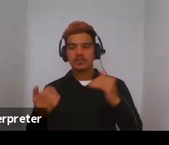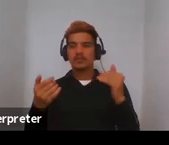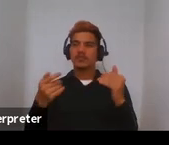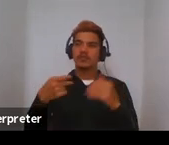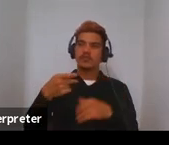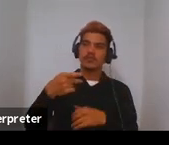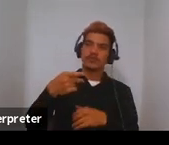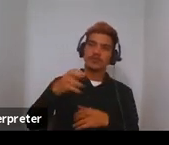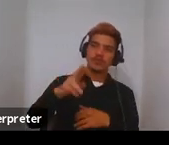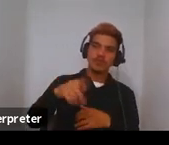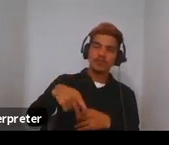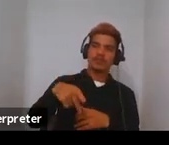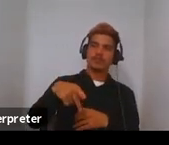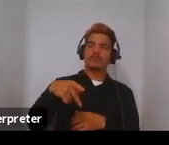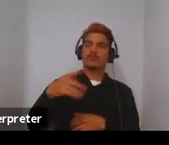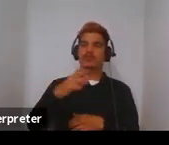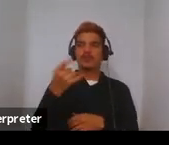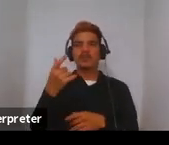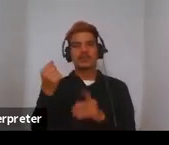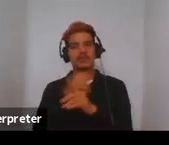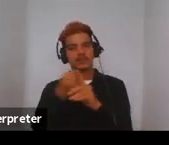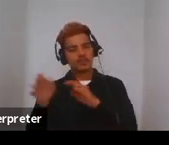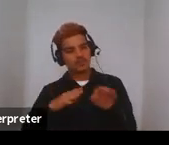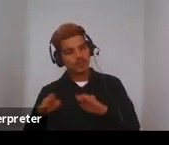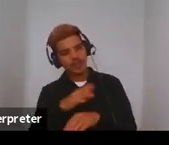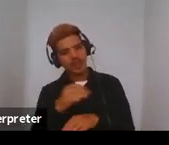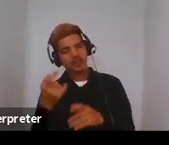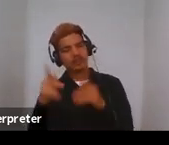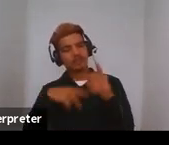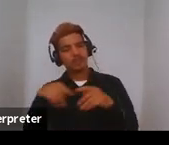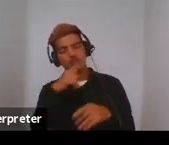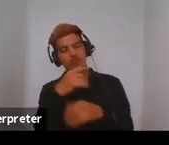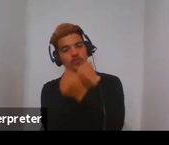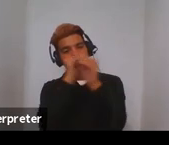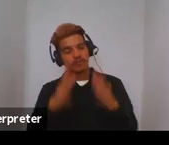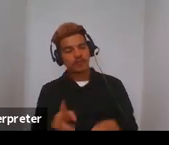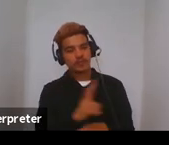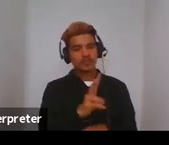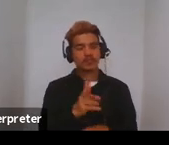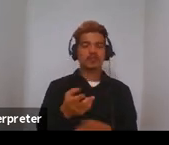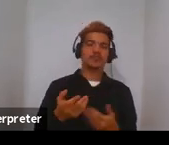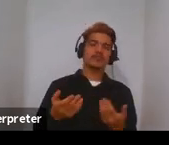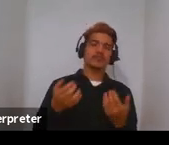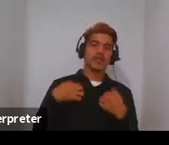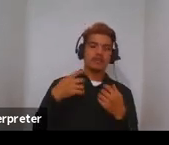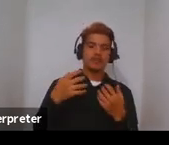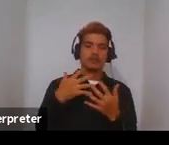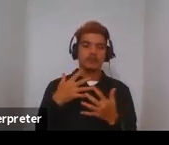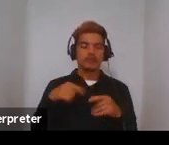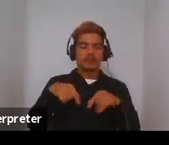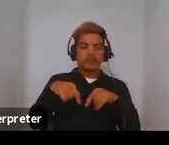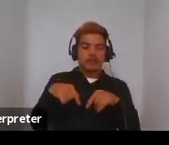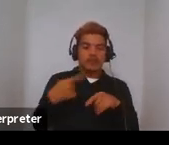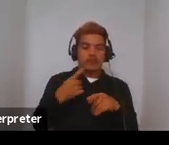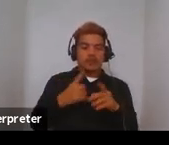people that use abusive behaviors, and people that are survivors or victims are still nervous, scared, shamed to